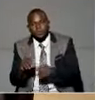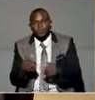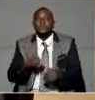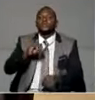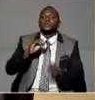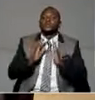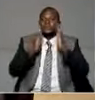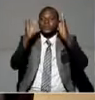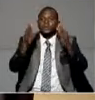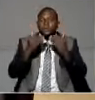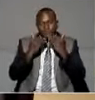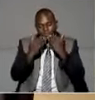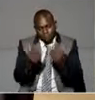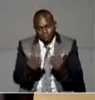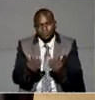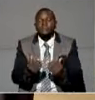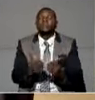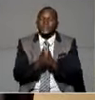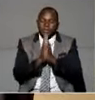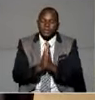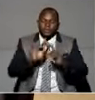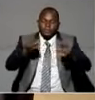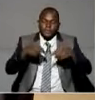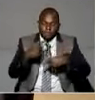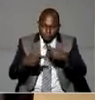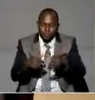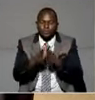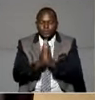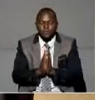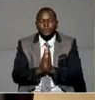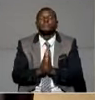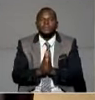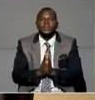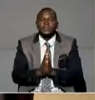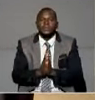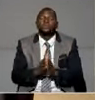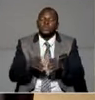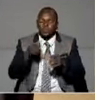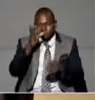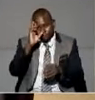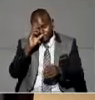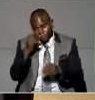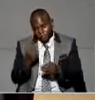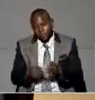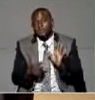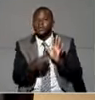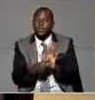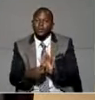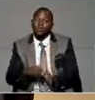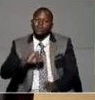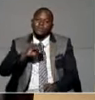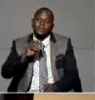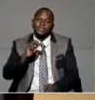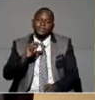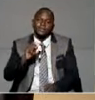Luwum. Thank you for praying for us, and continue to pray for us as we emulate the example of Archbishop Janan